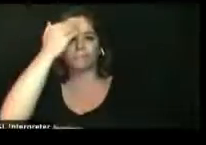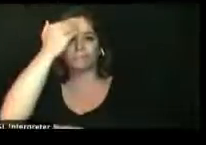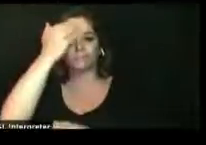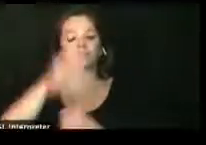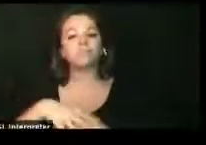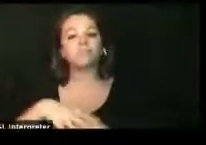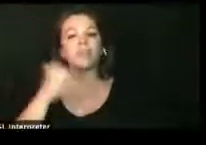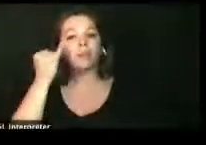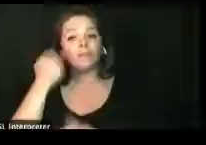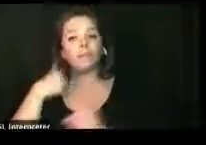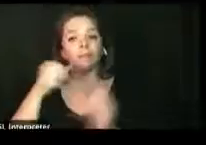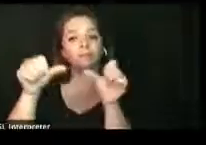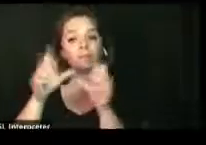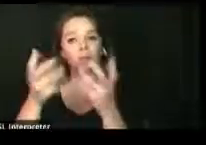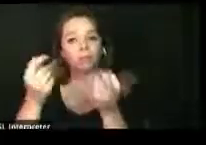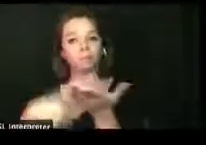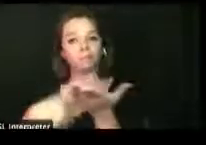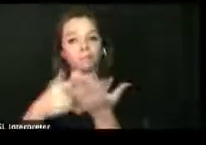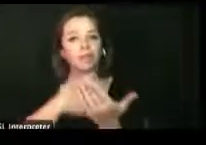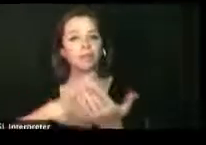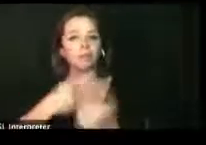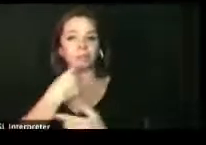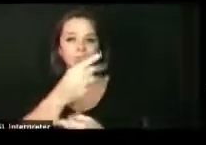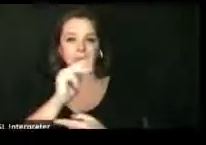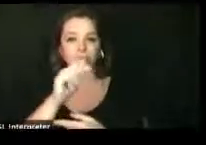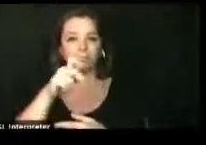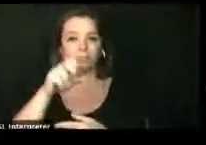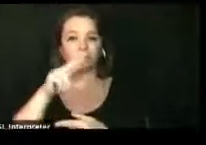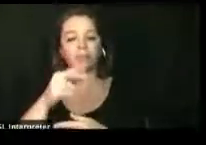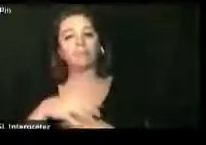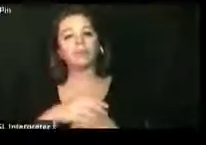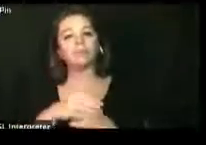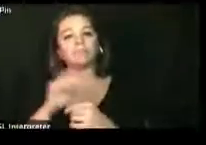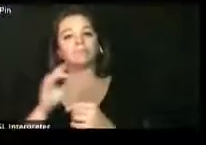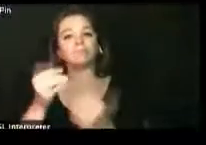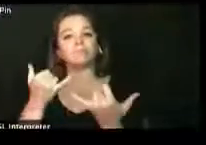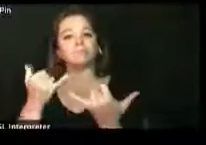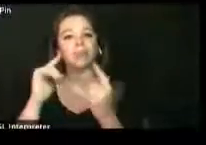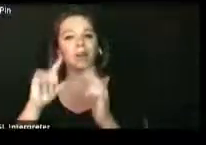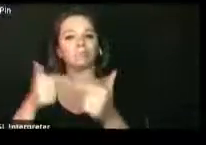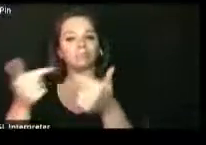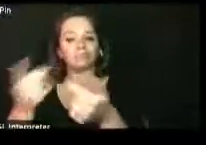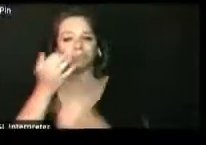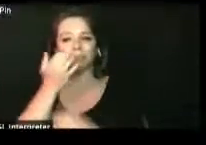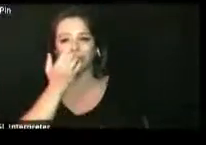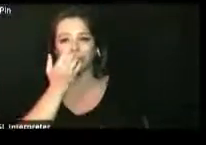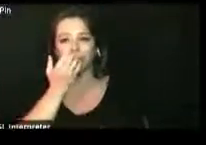area you would like to discuss, please let the mapper know what that is. The floor is yours.